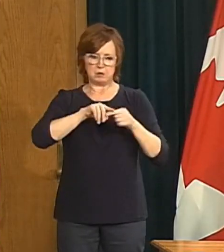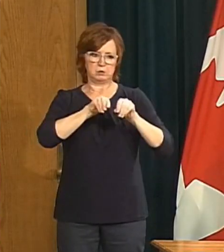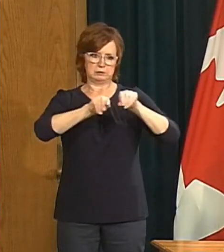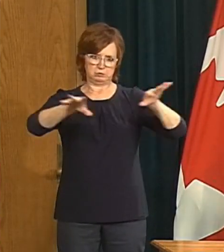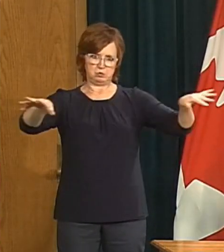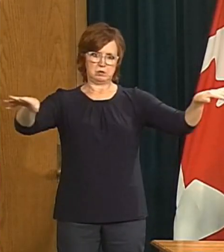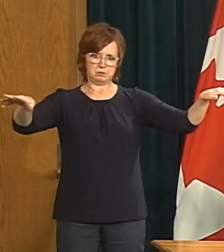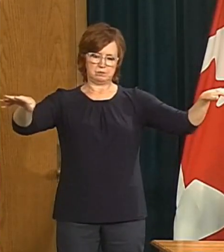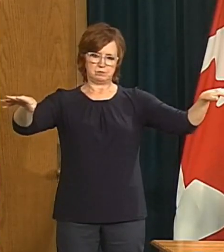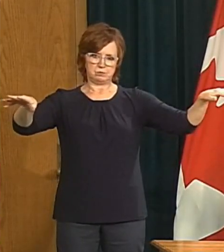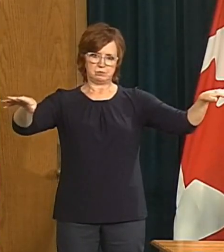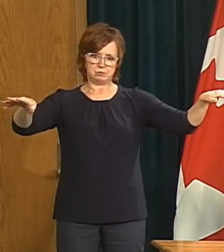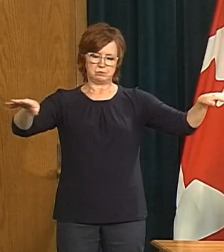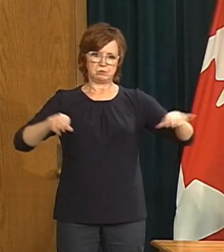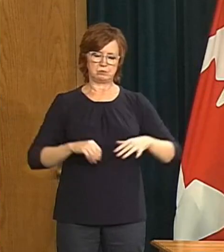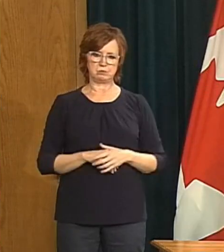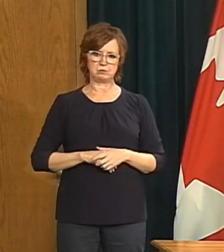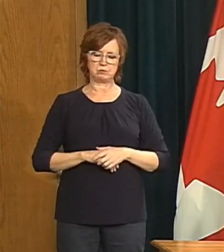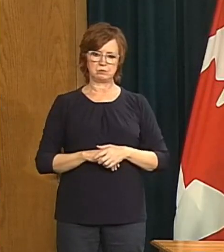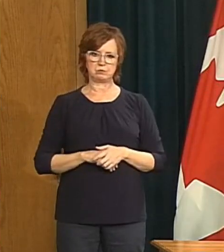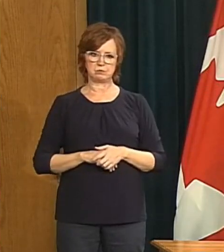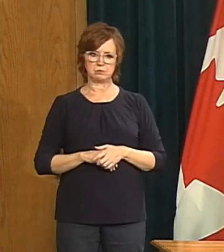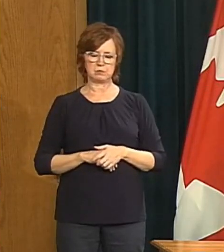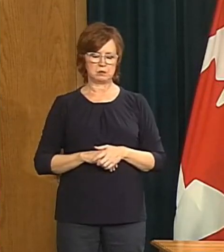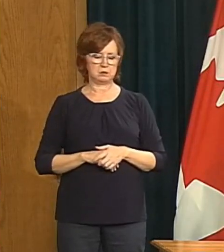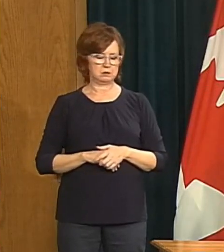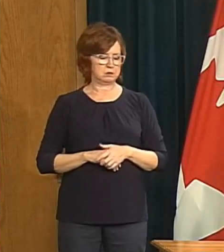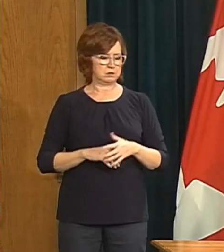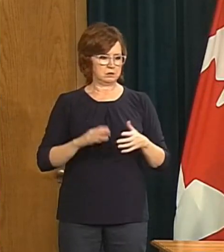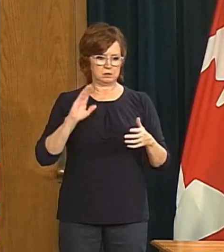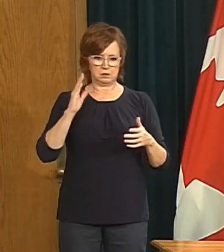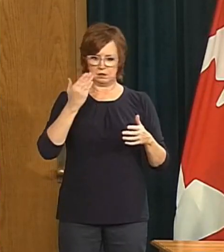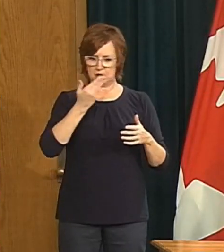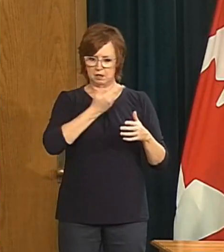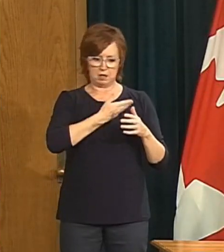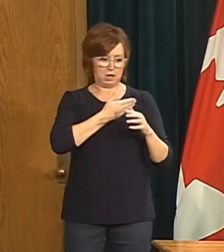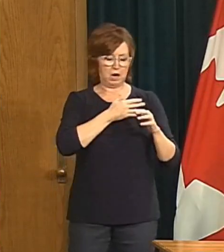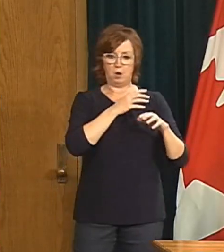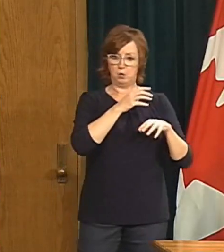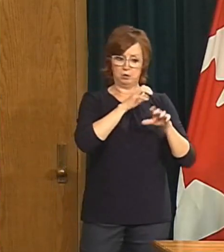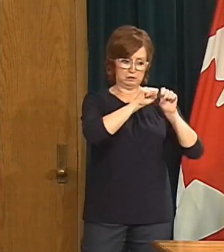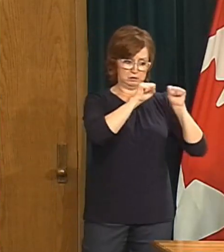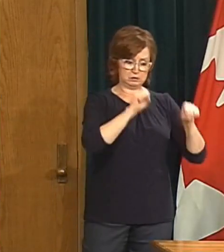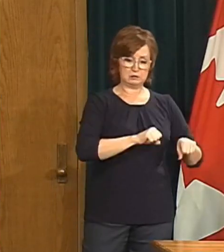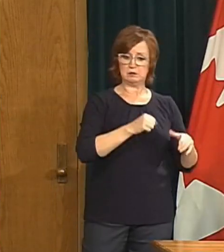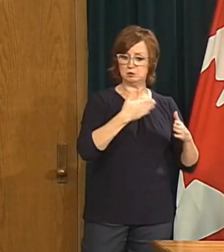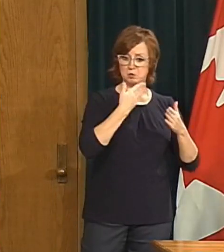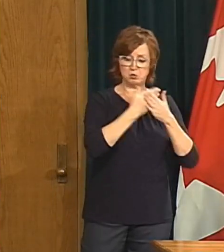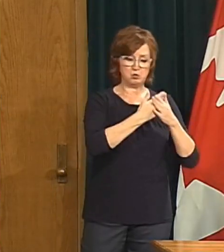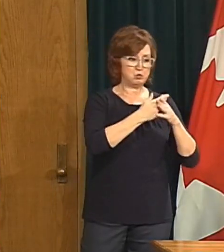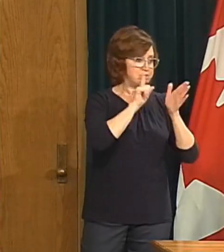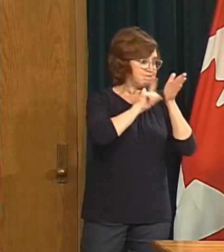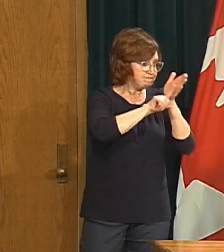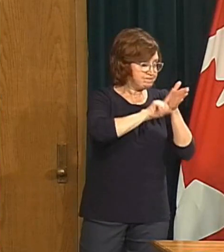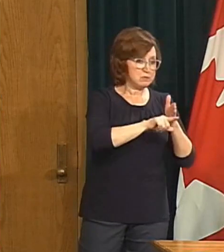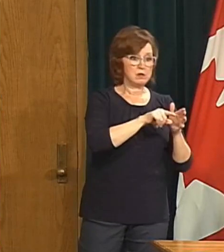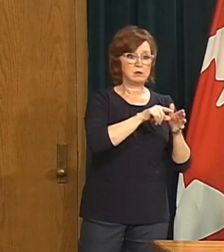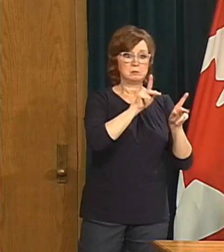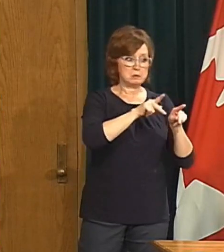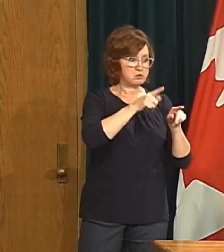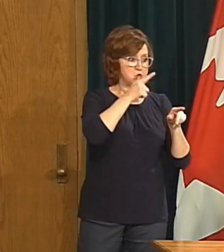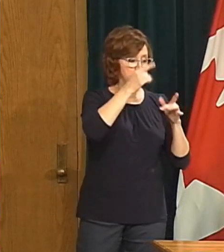robust testing and contact tracing plan in place to ensure that we can contain any outbreaks and protect the people of this